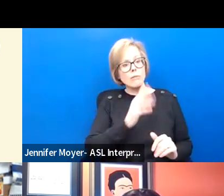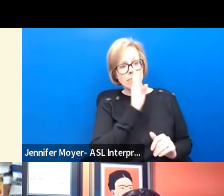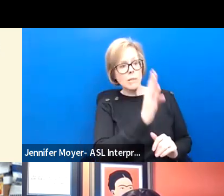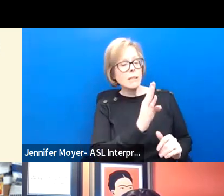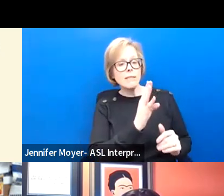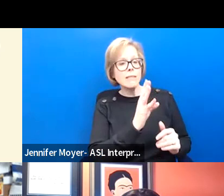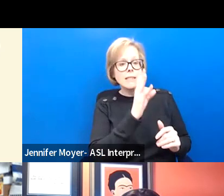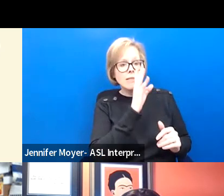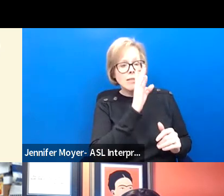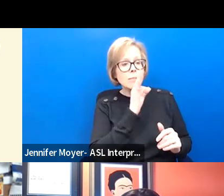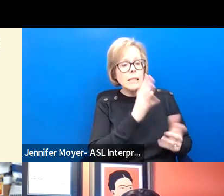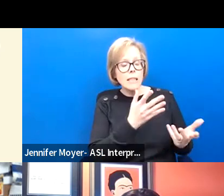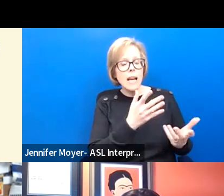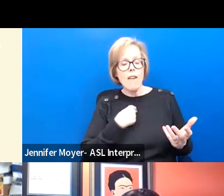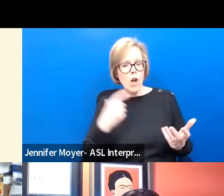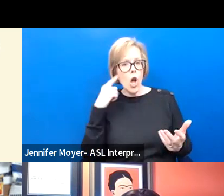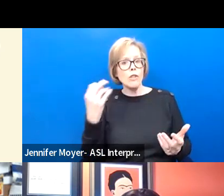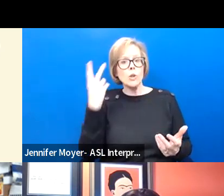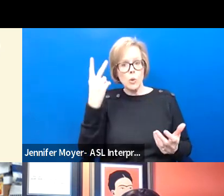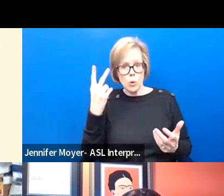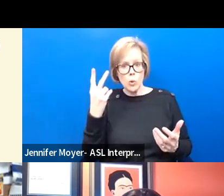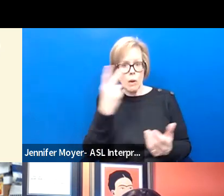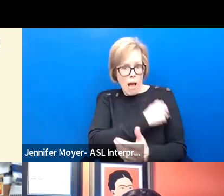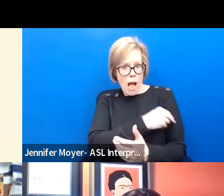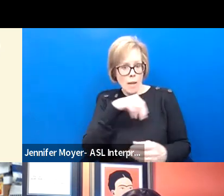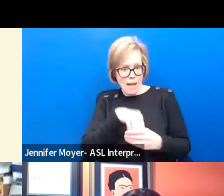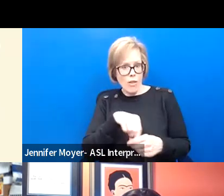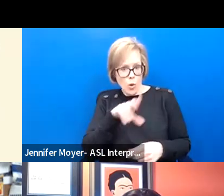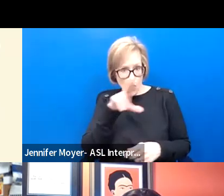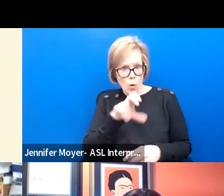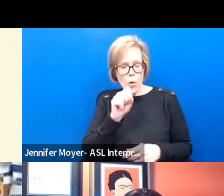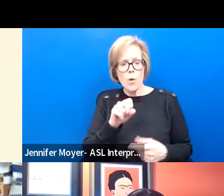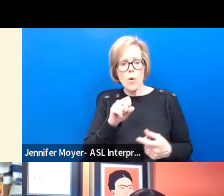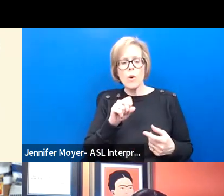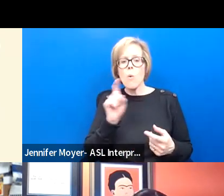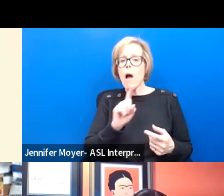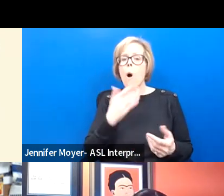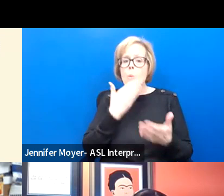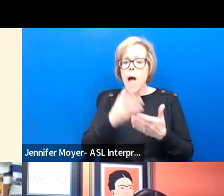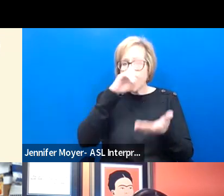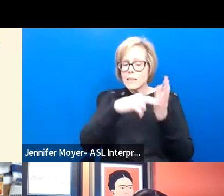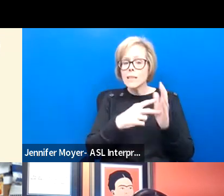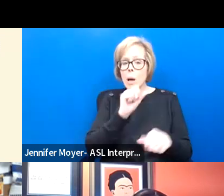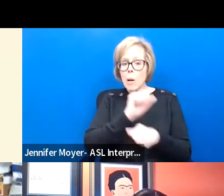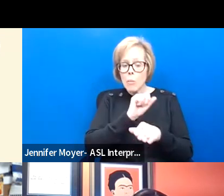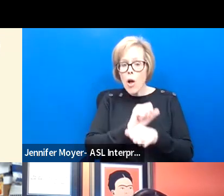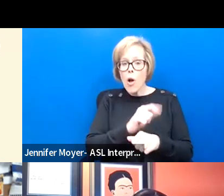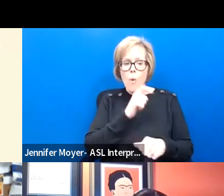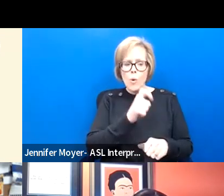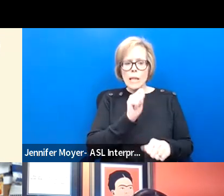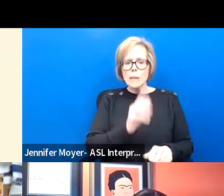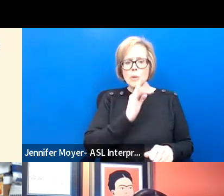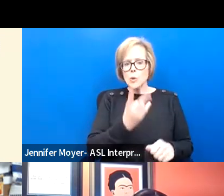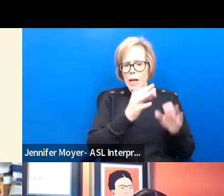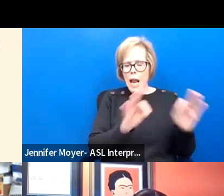harm's way. I've heard of 2 hospitals in the country where well-intended employees that were bilingual were interpreting